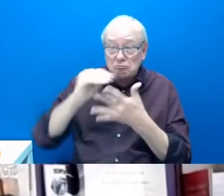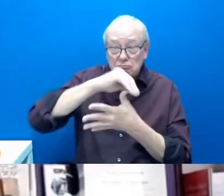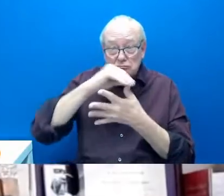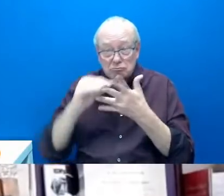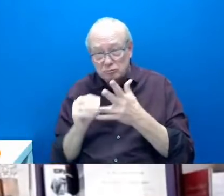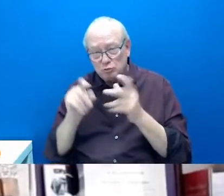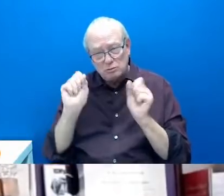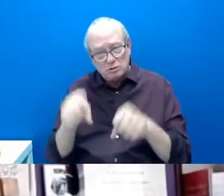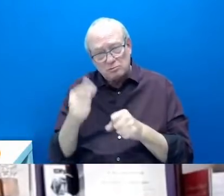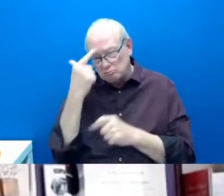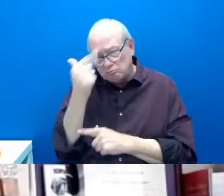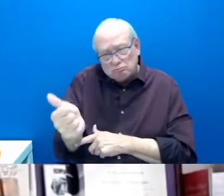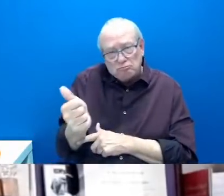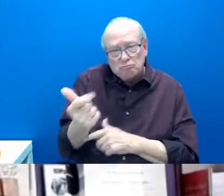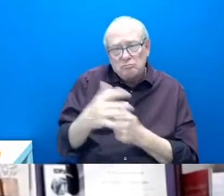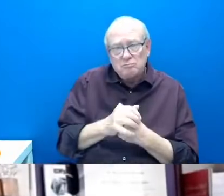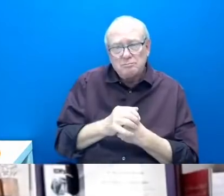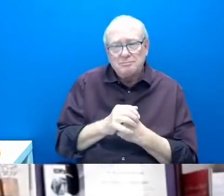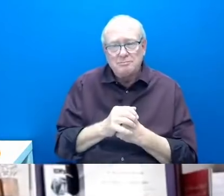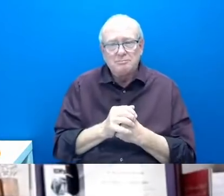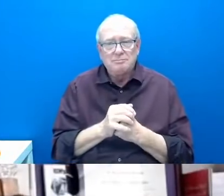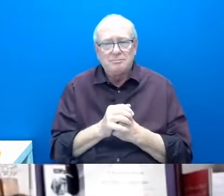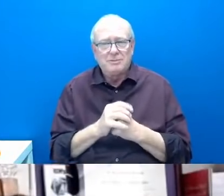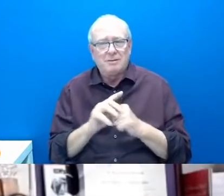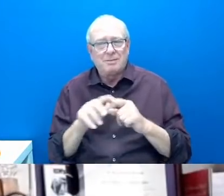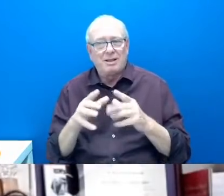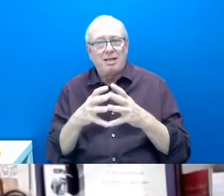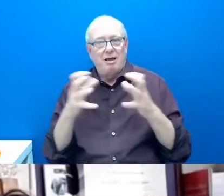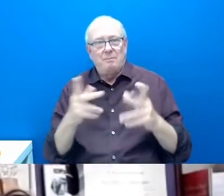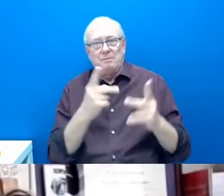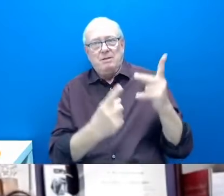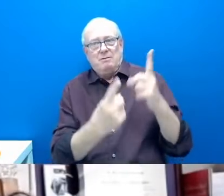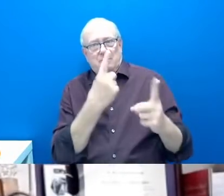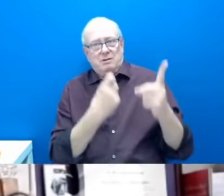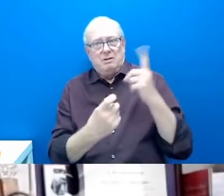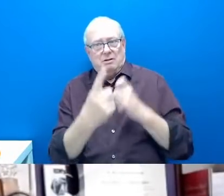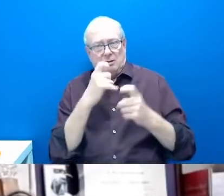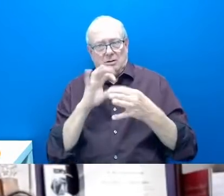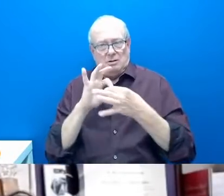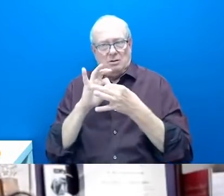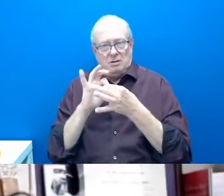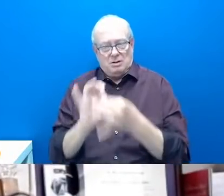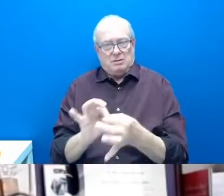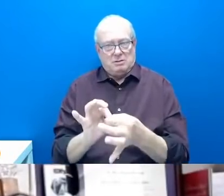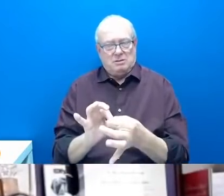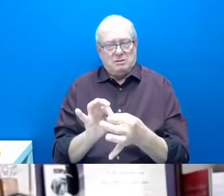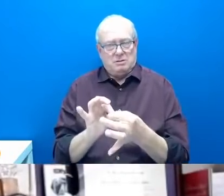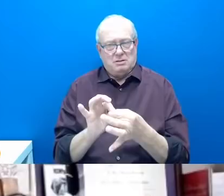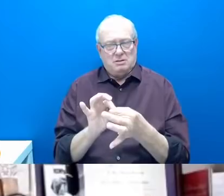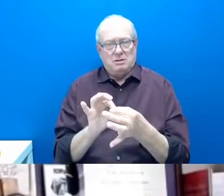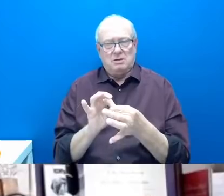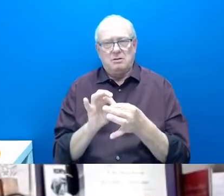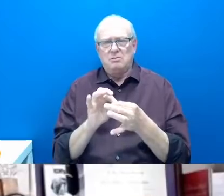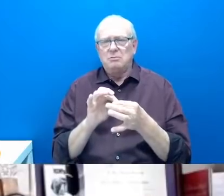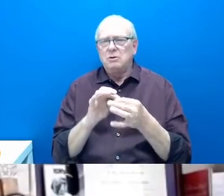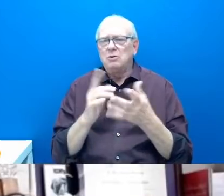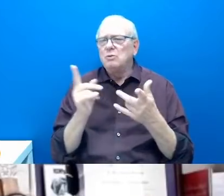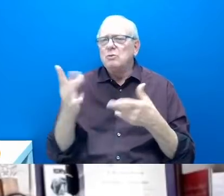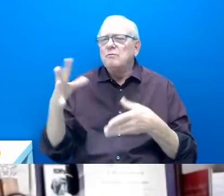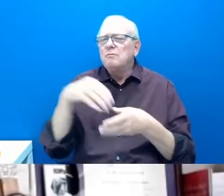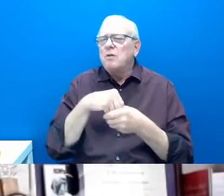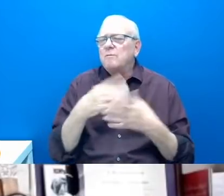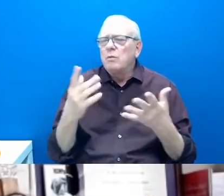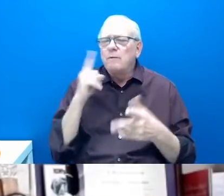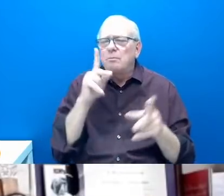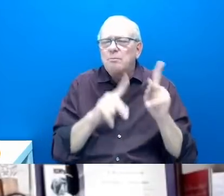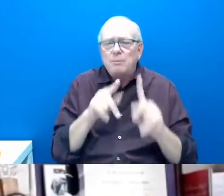triage conversation, please feel free to. But we have been receiving a lot of questions around what it looks